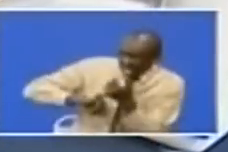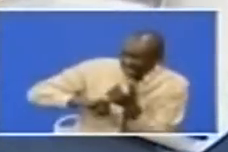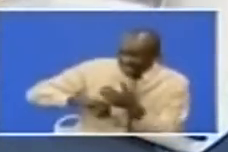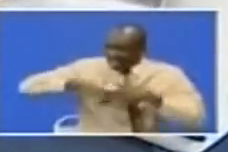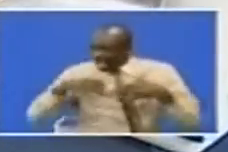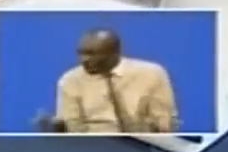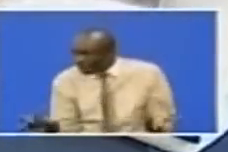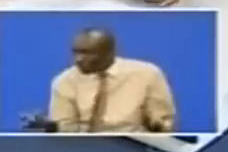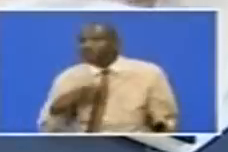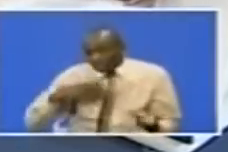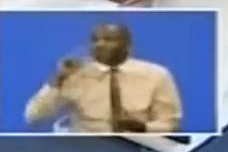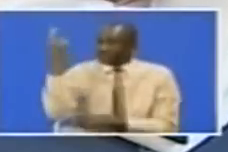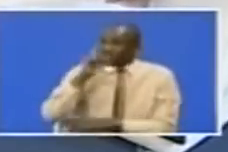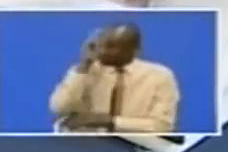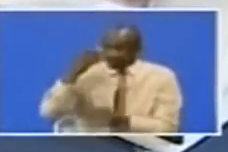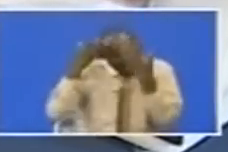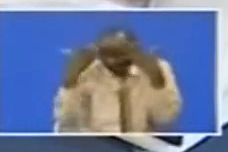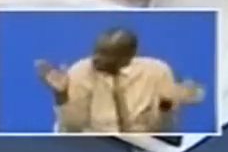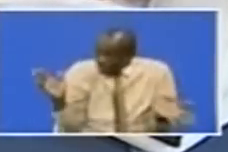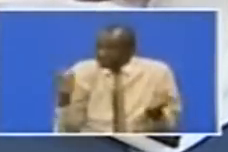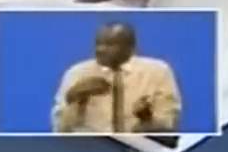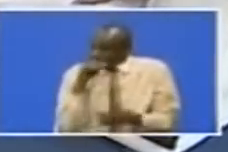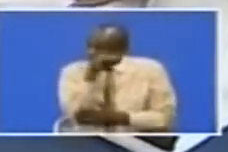uh-huh. the first one. Can you imagine that? Oh, I wonder why.